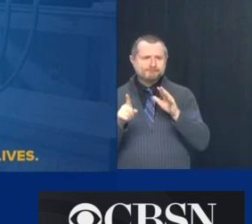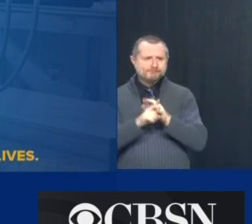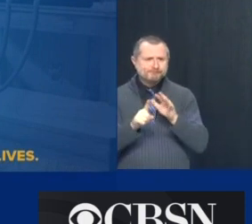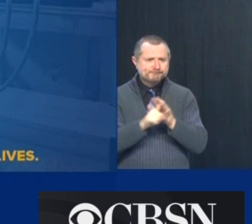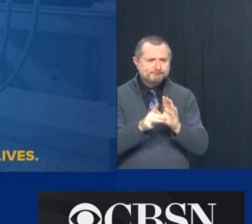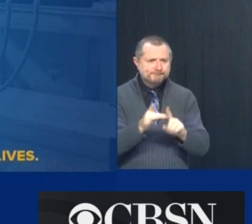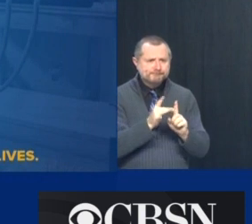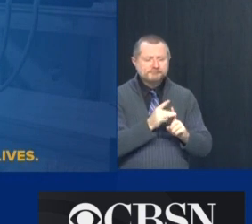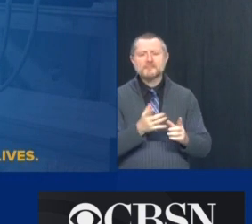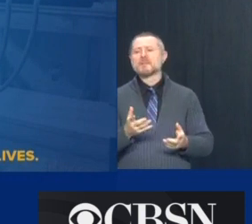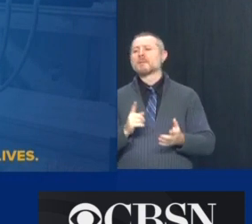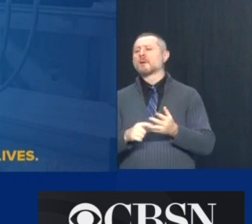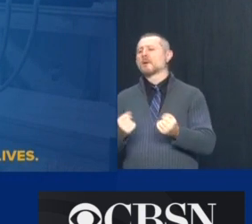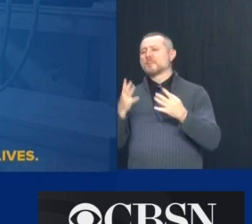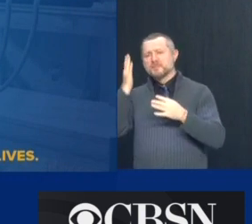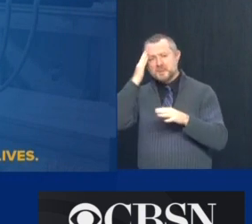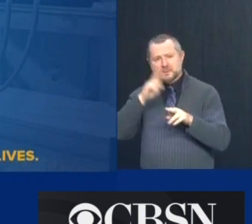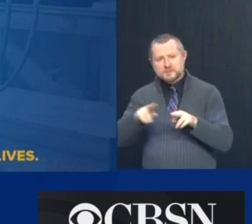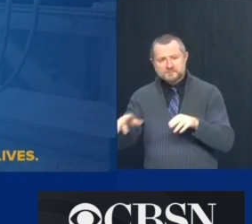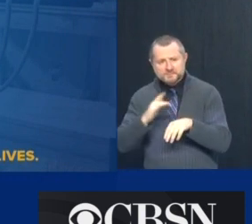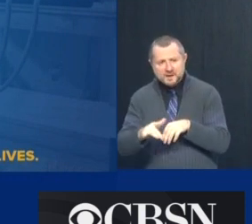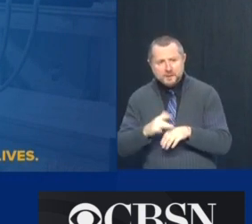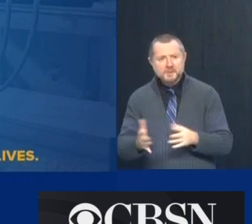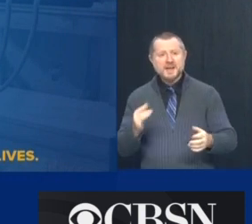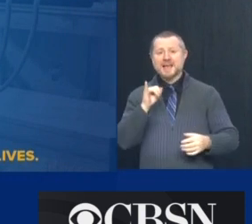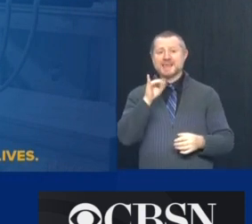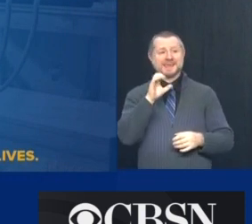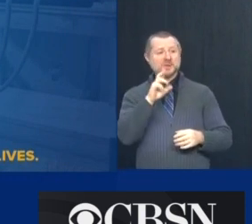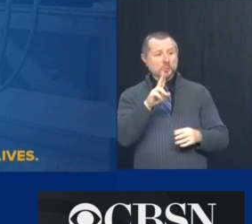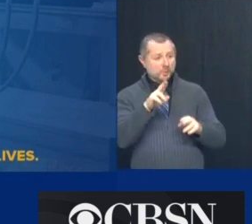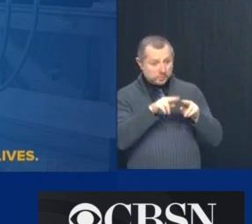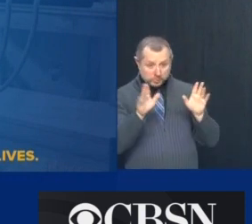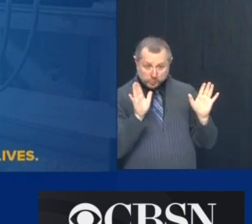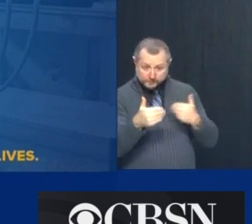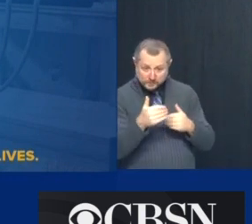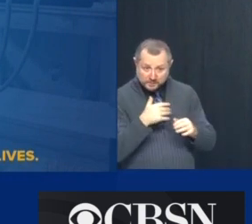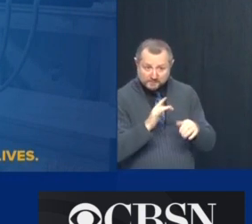in that community, the available ICU beds, and the available staff.